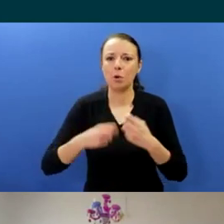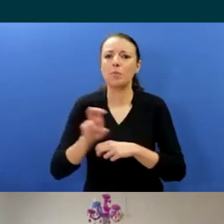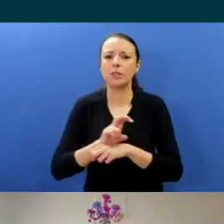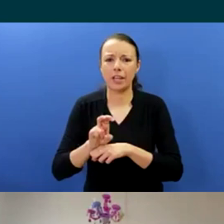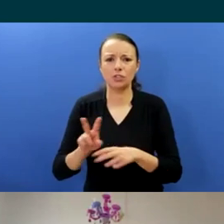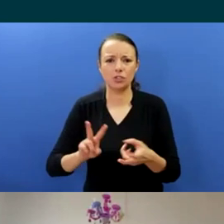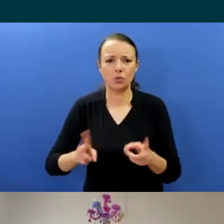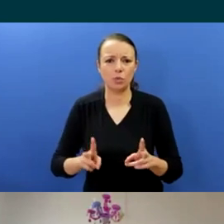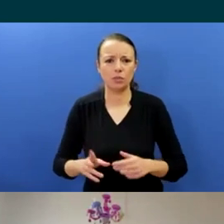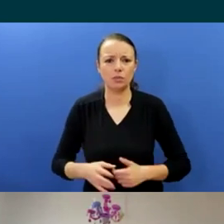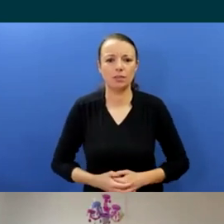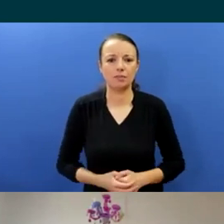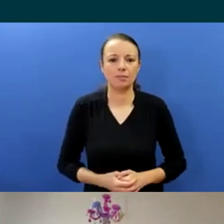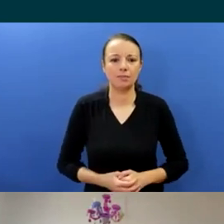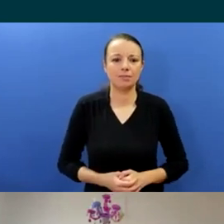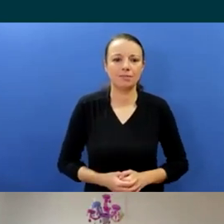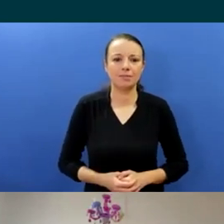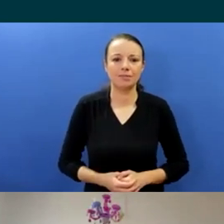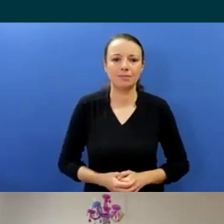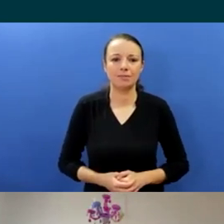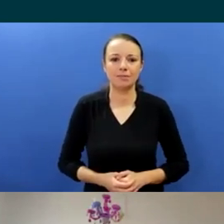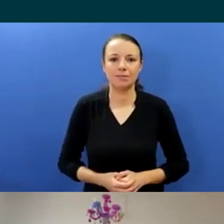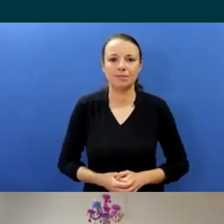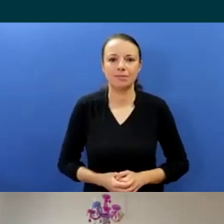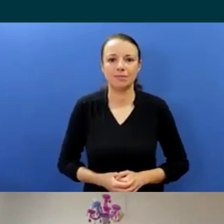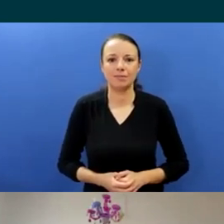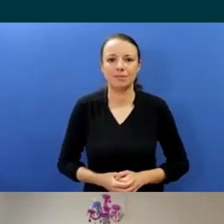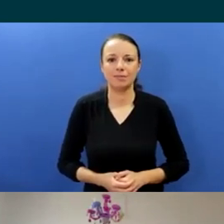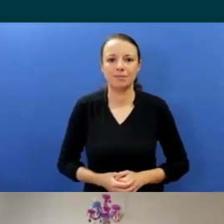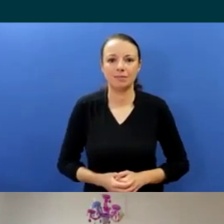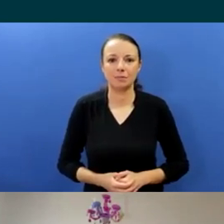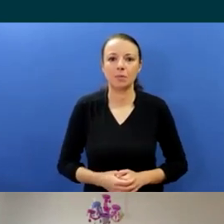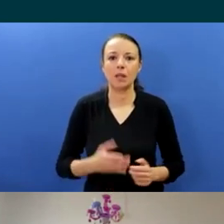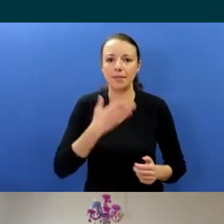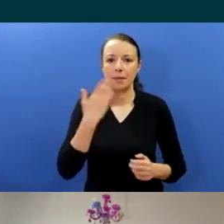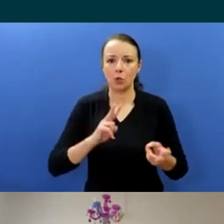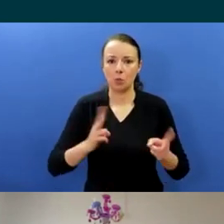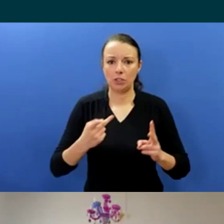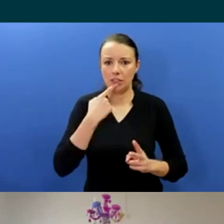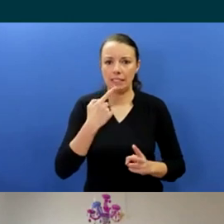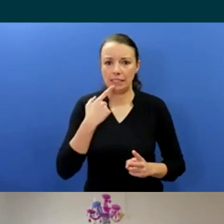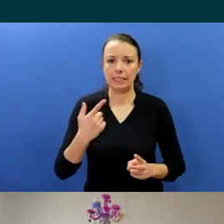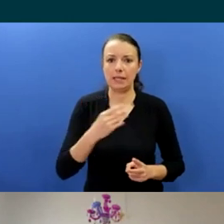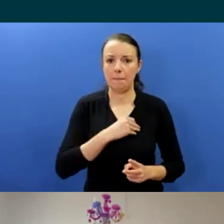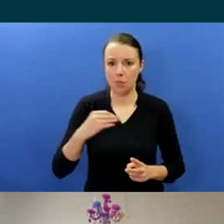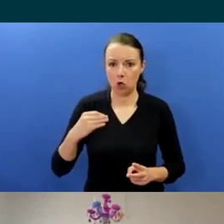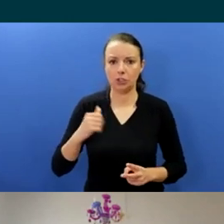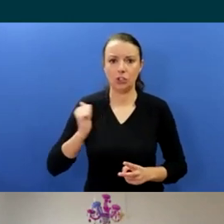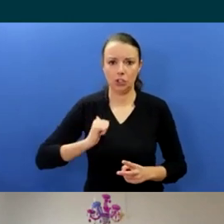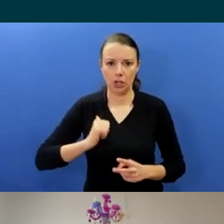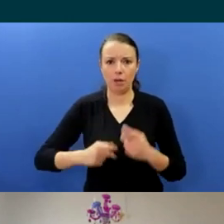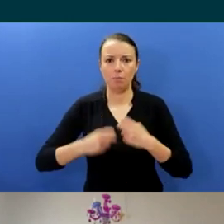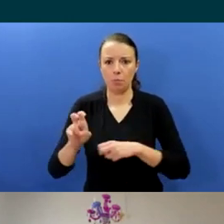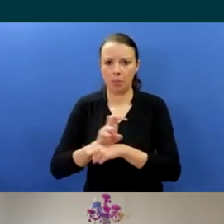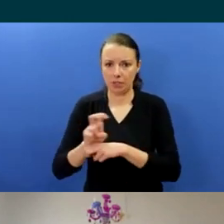and they have to understand from the very beginning what is the proposal. So we are writing the final report, and we ask